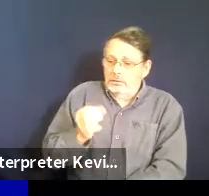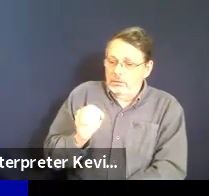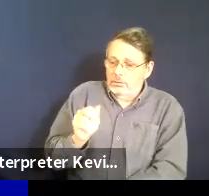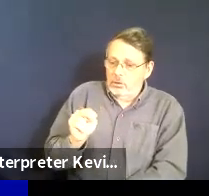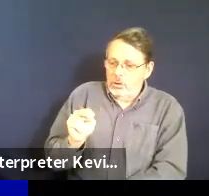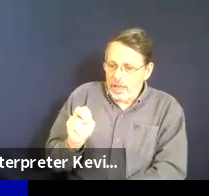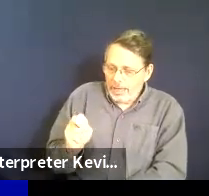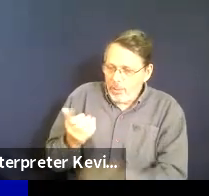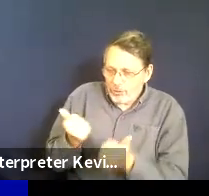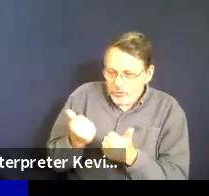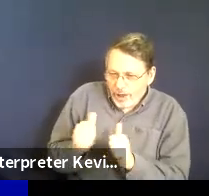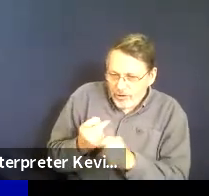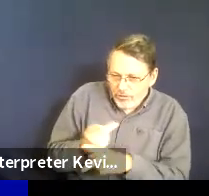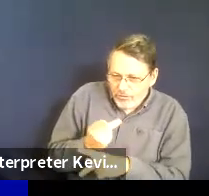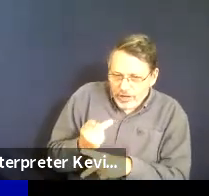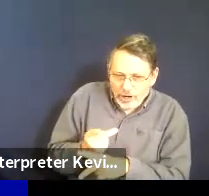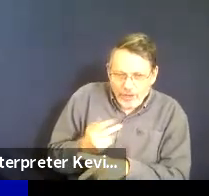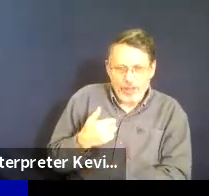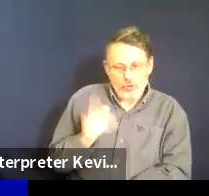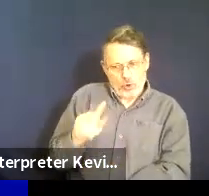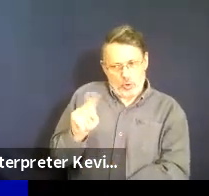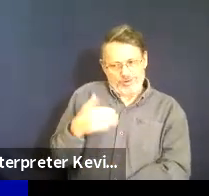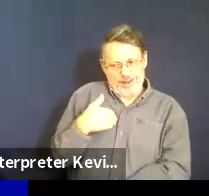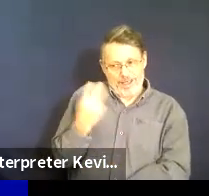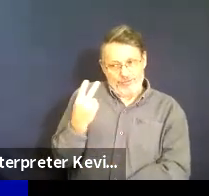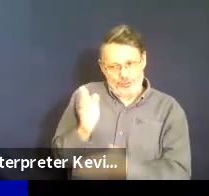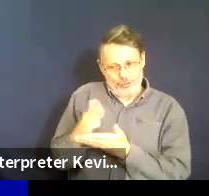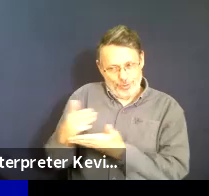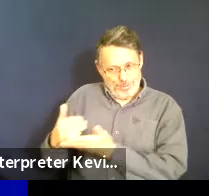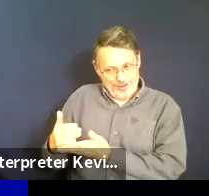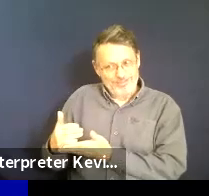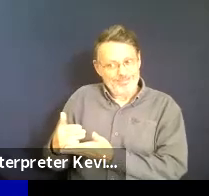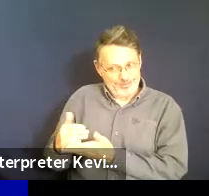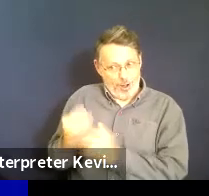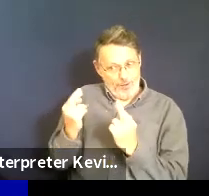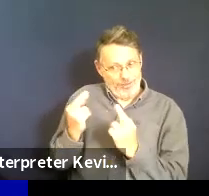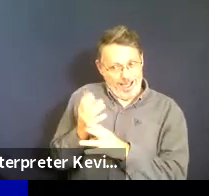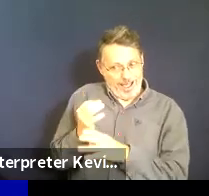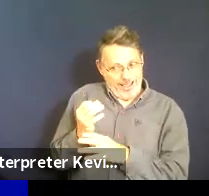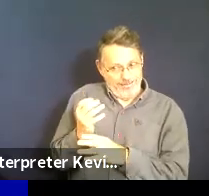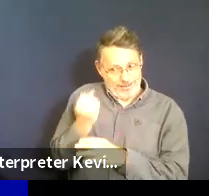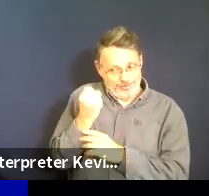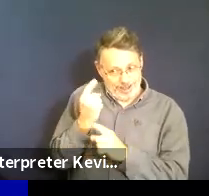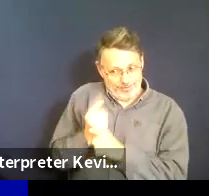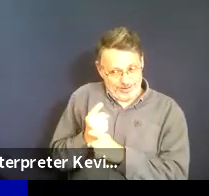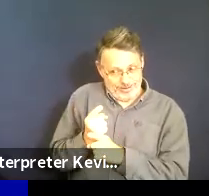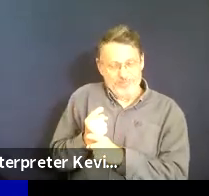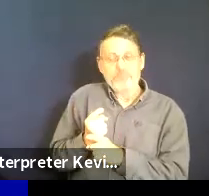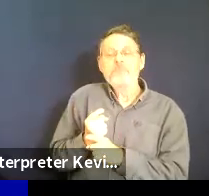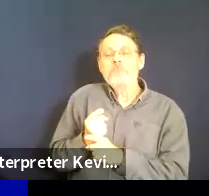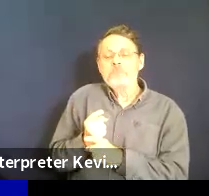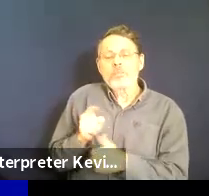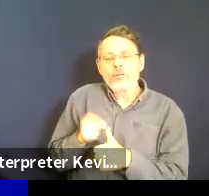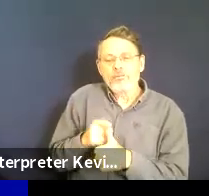figure out what I've got two parts to your question, so hopefully I got it right. Um, First, she